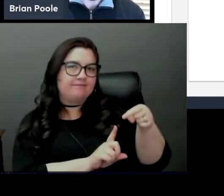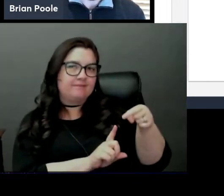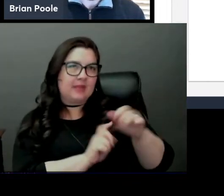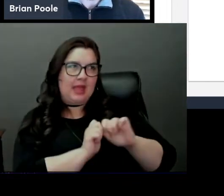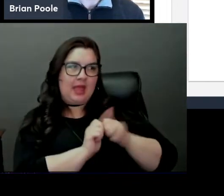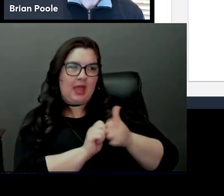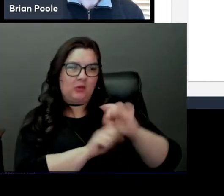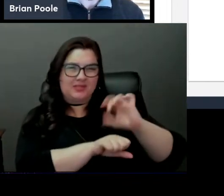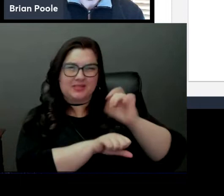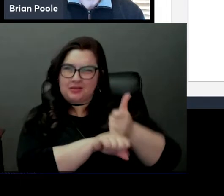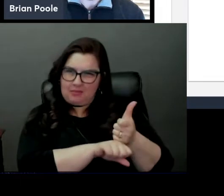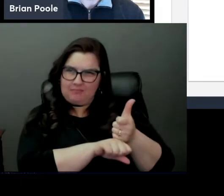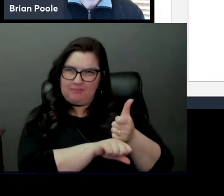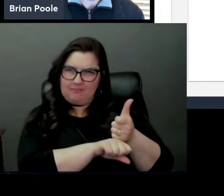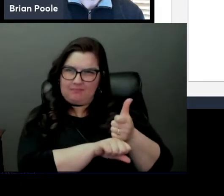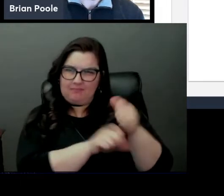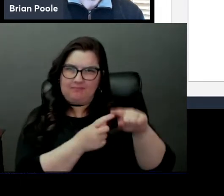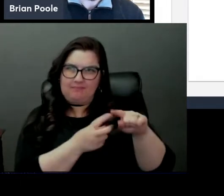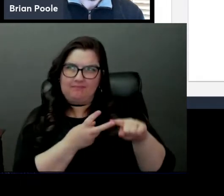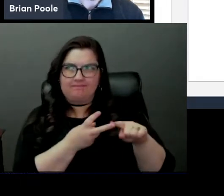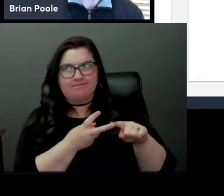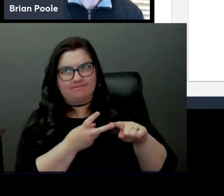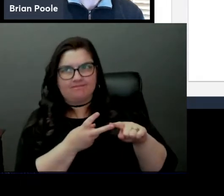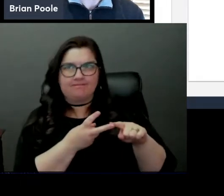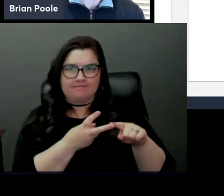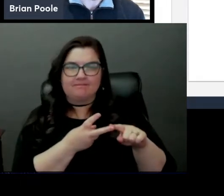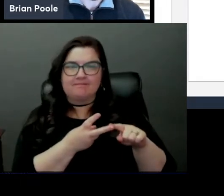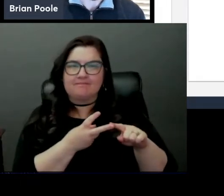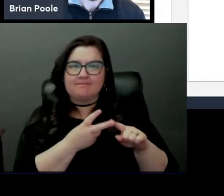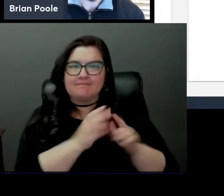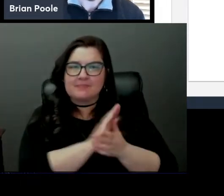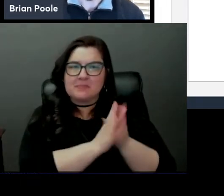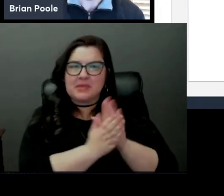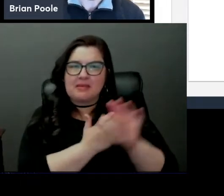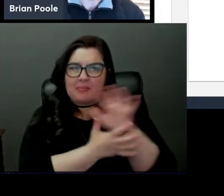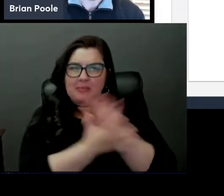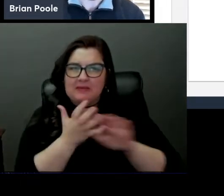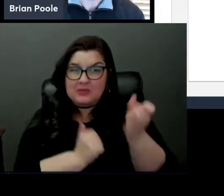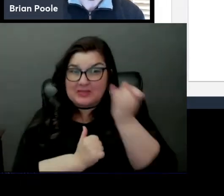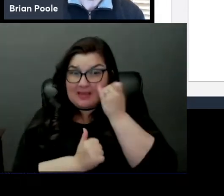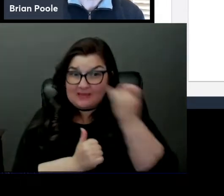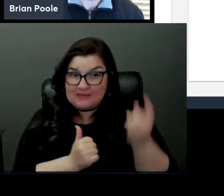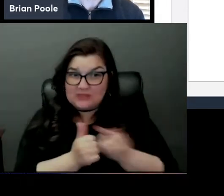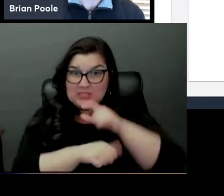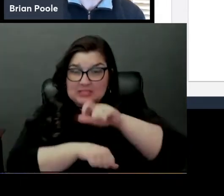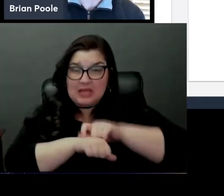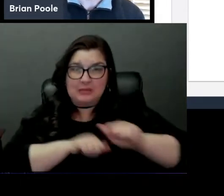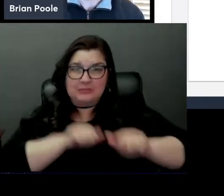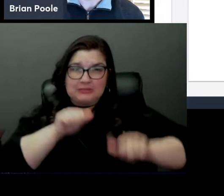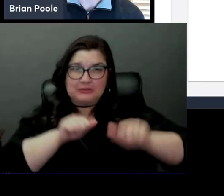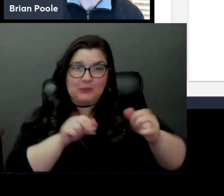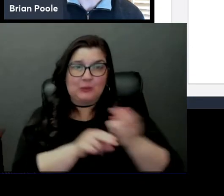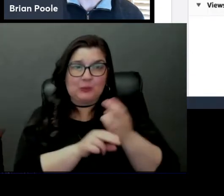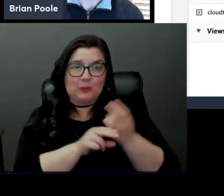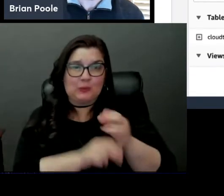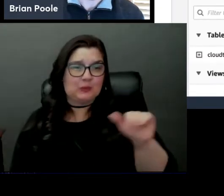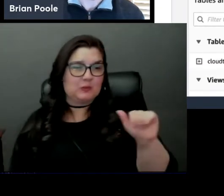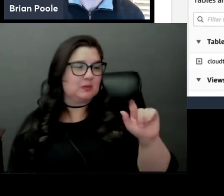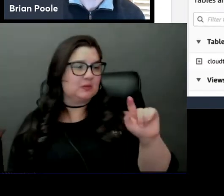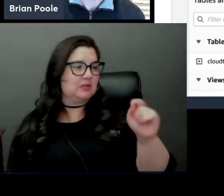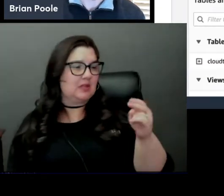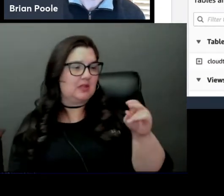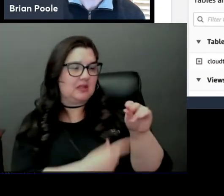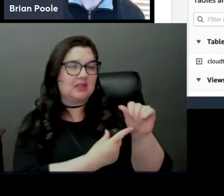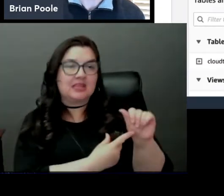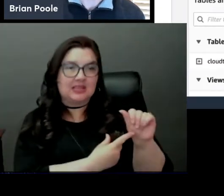up? And that can be a little bit confusing if this is your first time using Athena. You kind of have to tell Athena